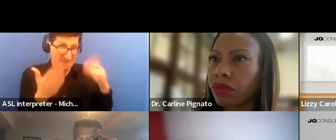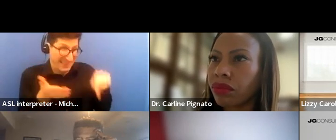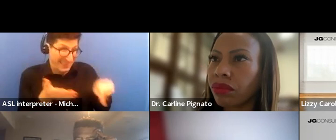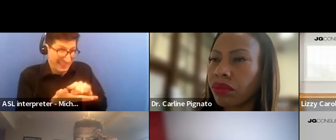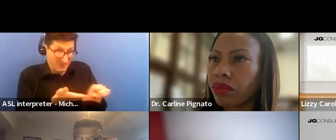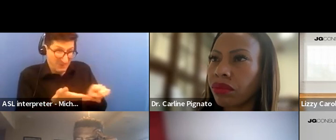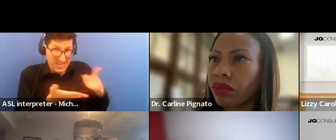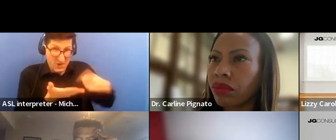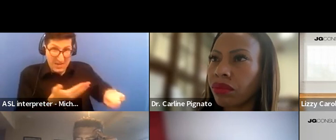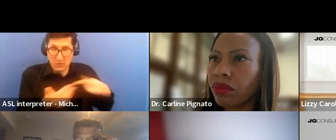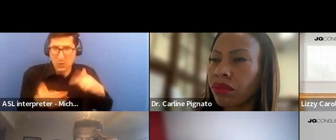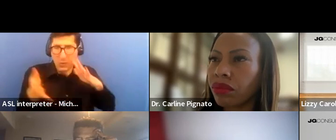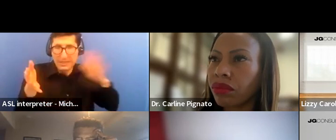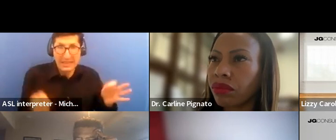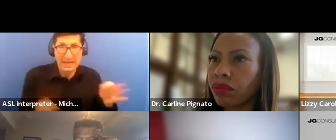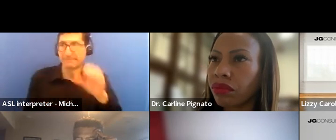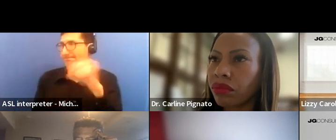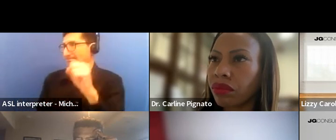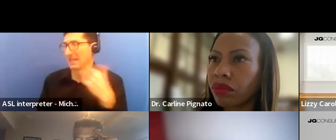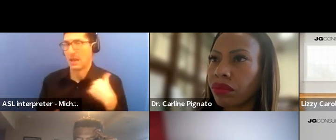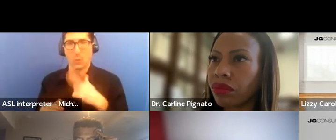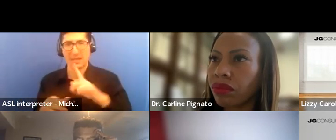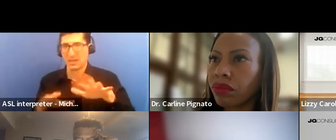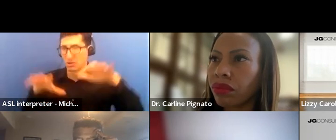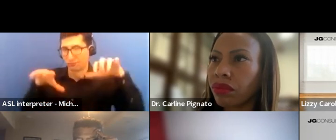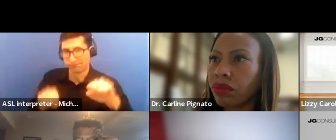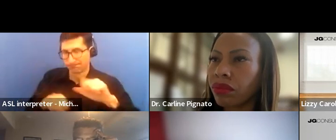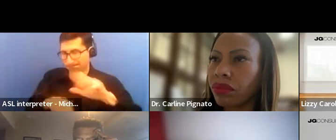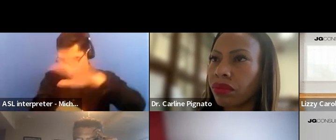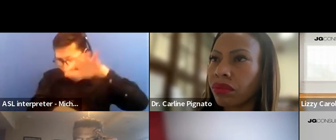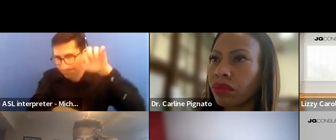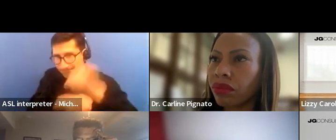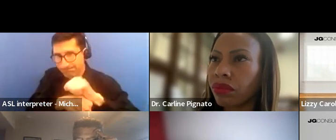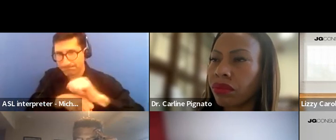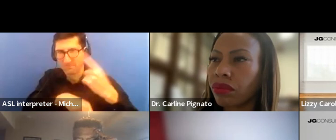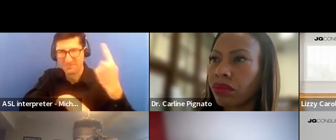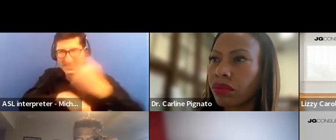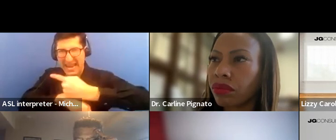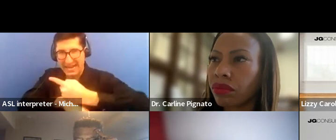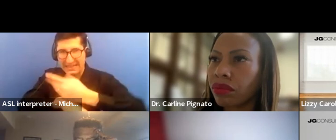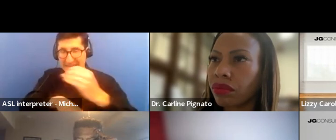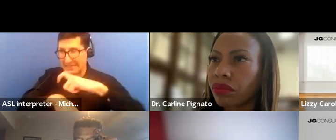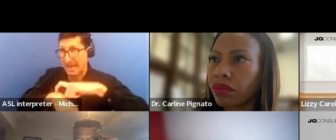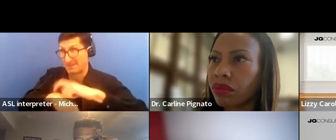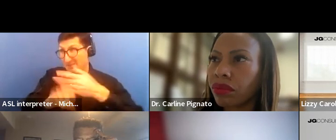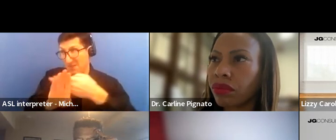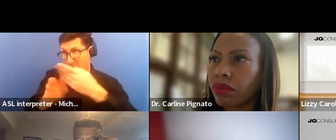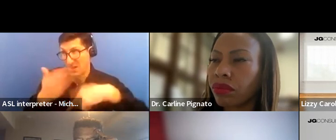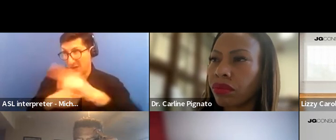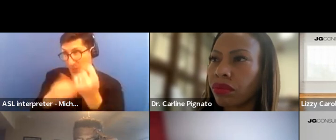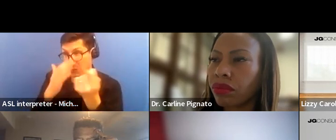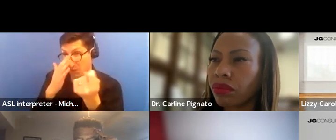Because right. I think that'd be great to just have those dates held sooner rather than later and before next Tuesday, ideally. Right,